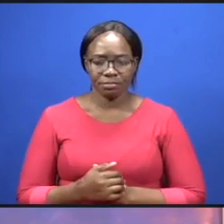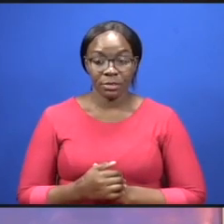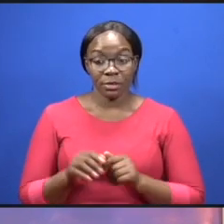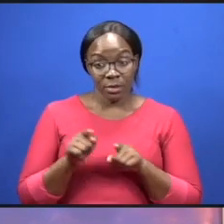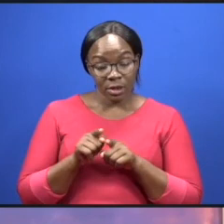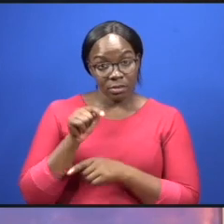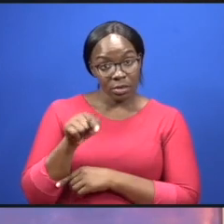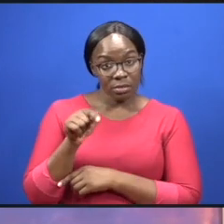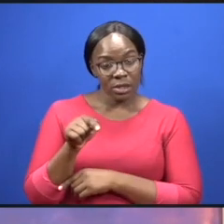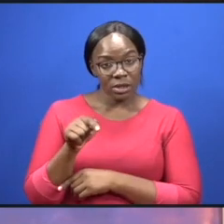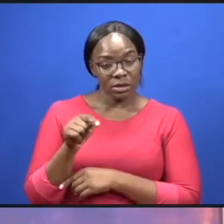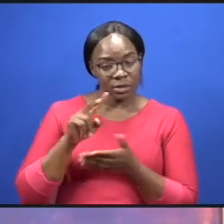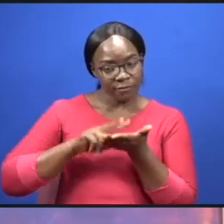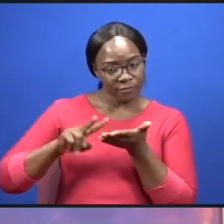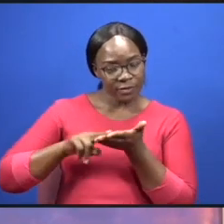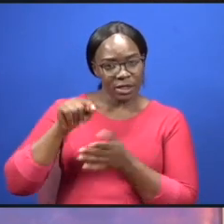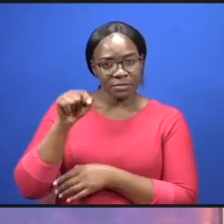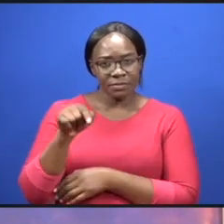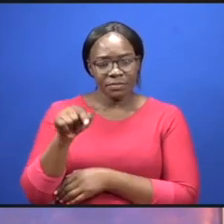And from this brief scripture,